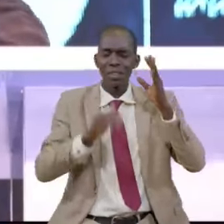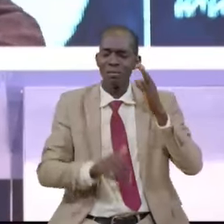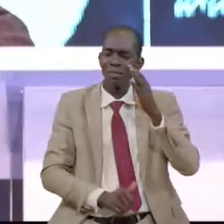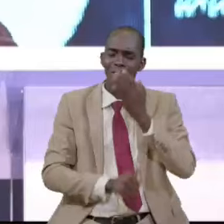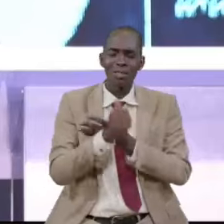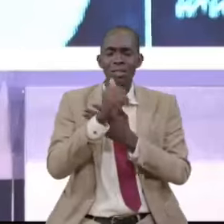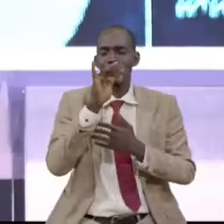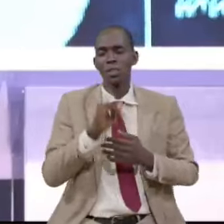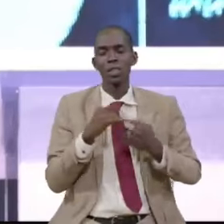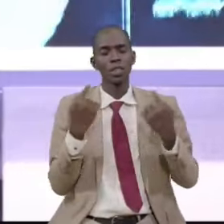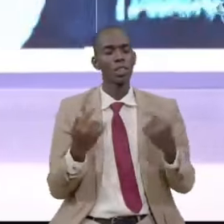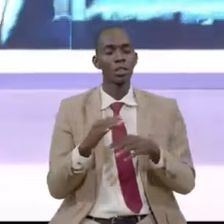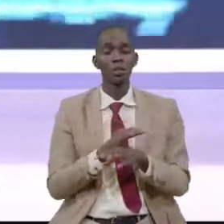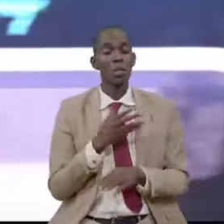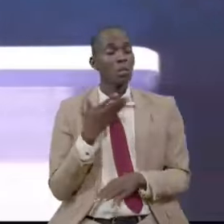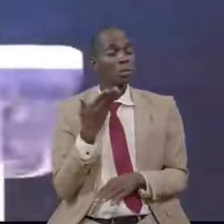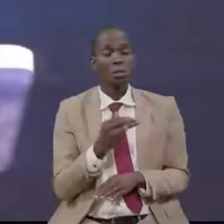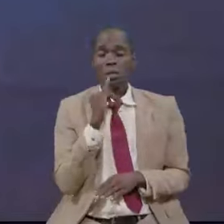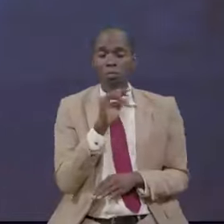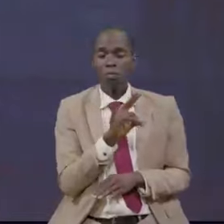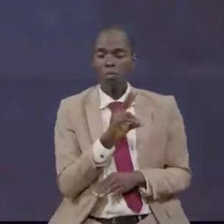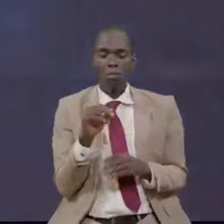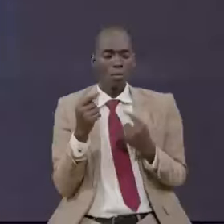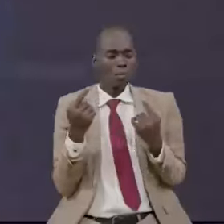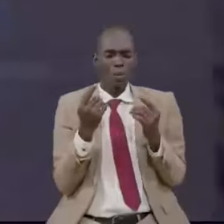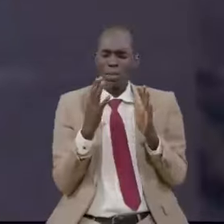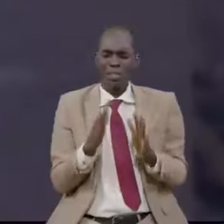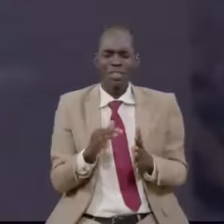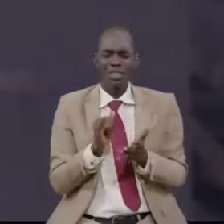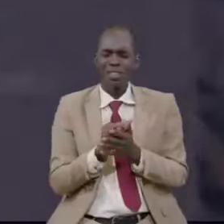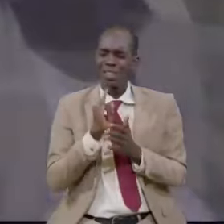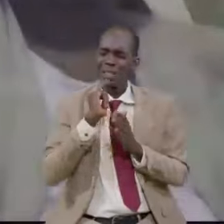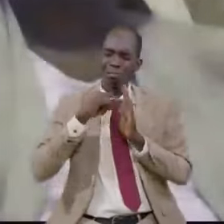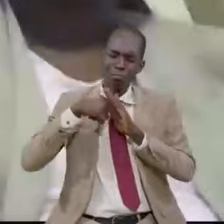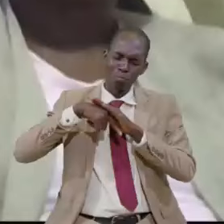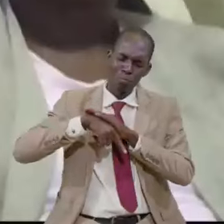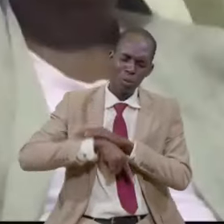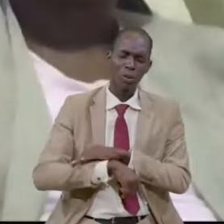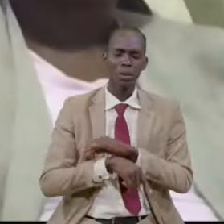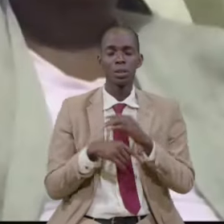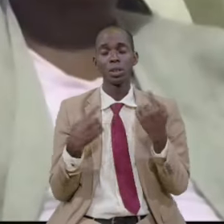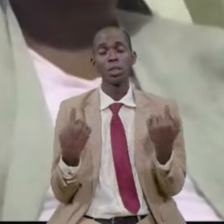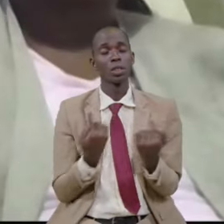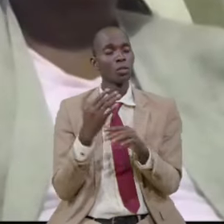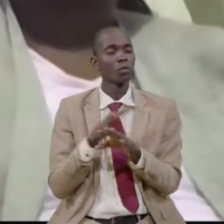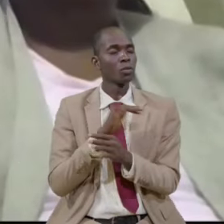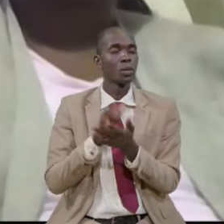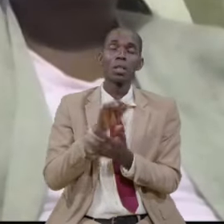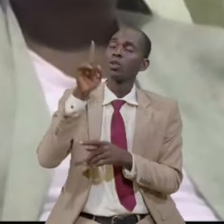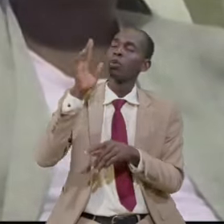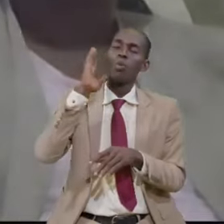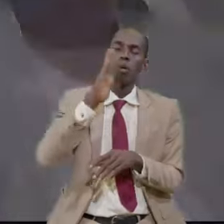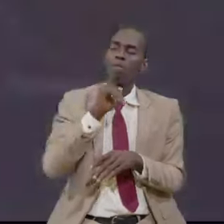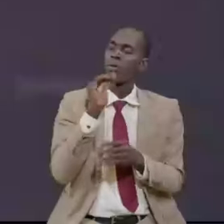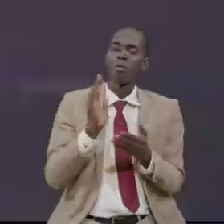no sin that is so deeply sinful that you will not forgive. Everyone that